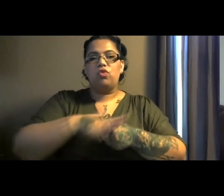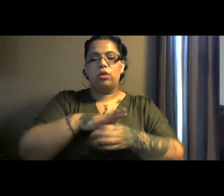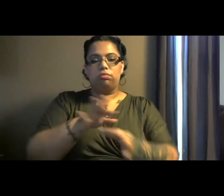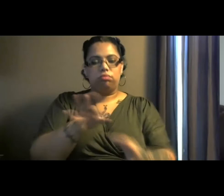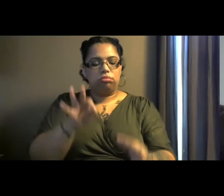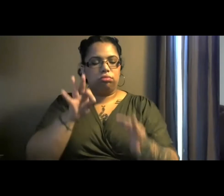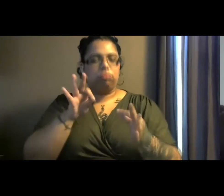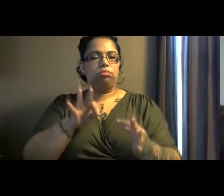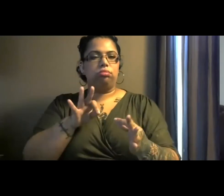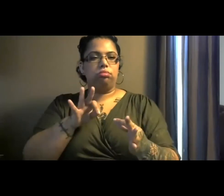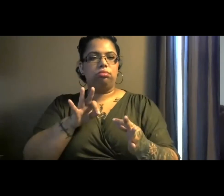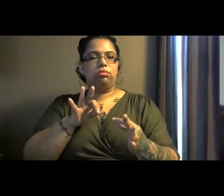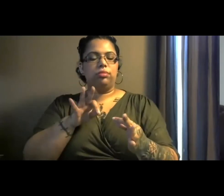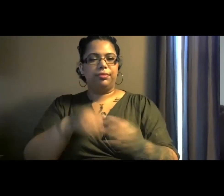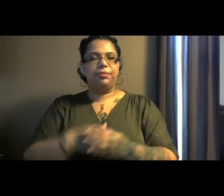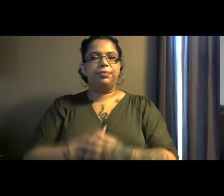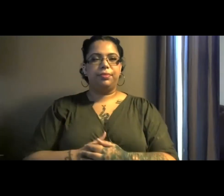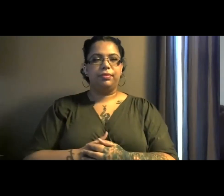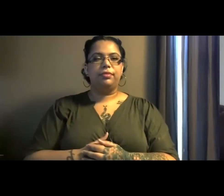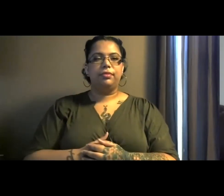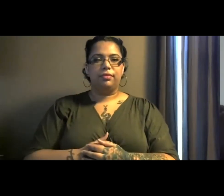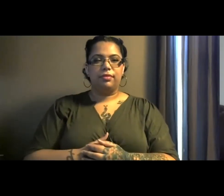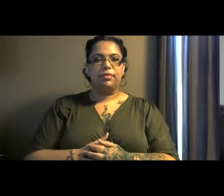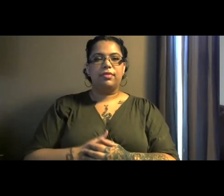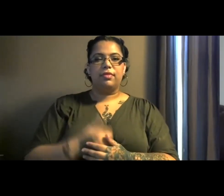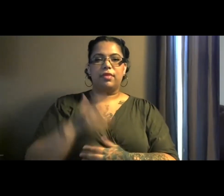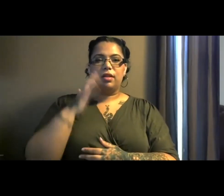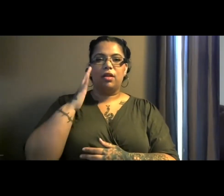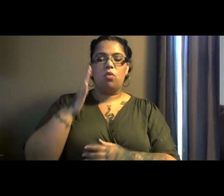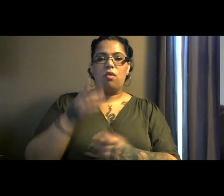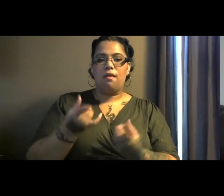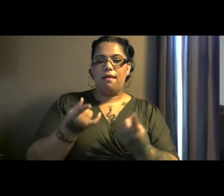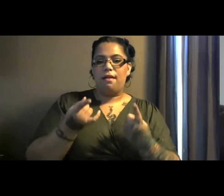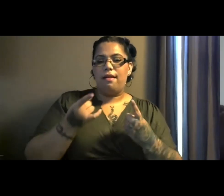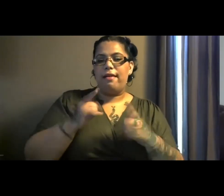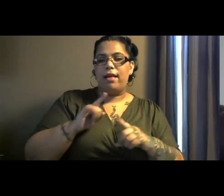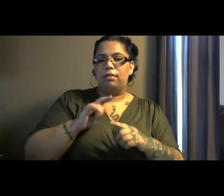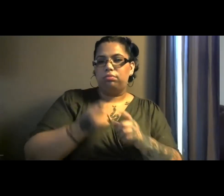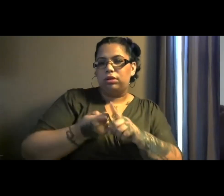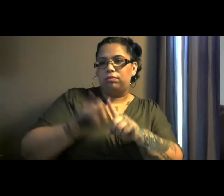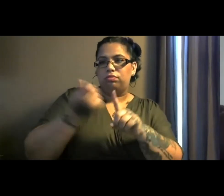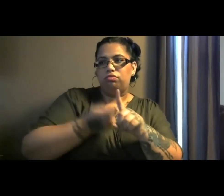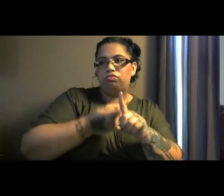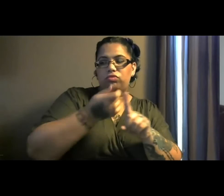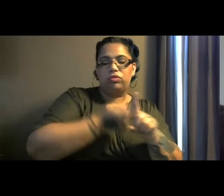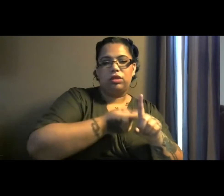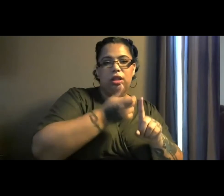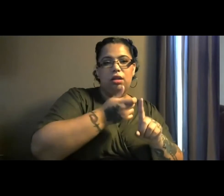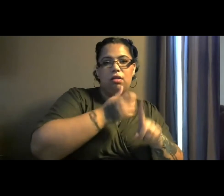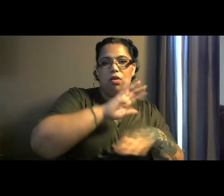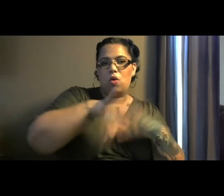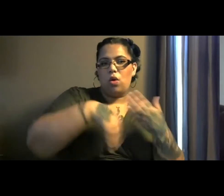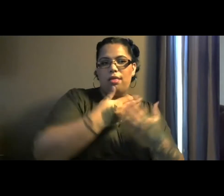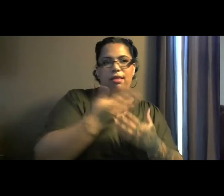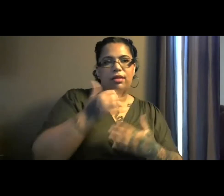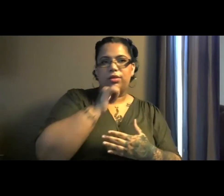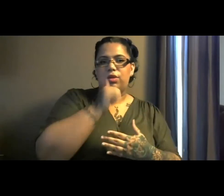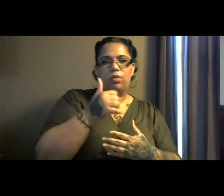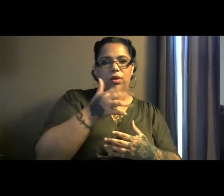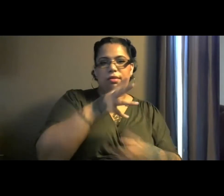perfect, automatically eliminating everything that does not belong to pure